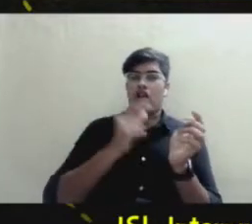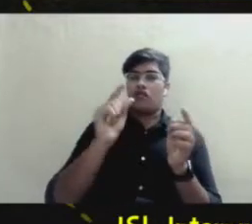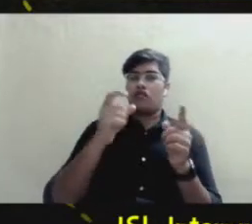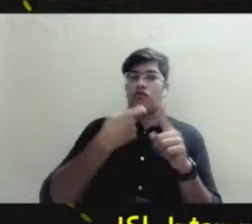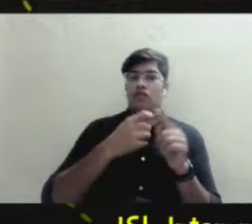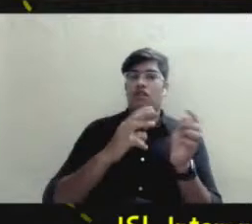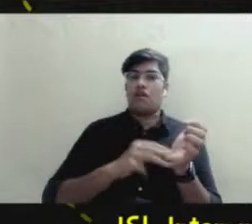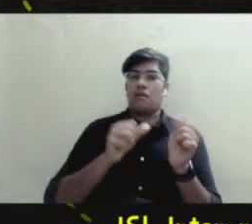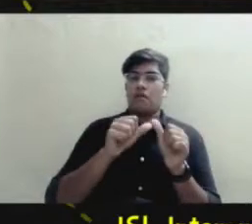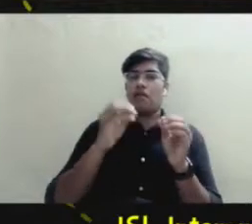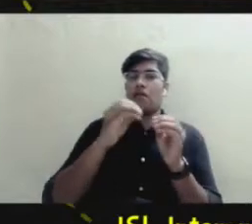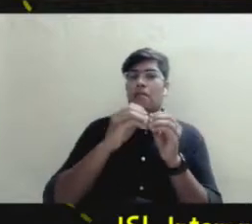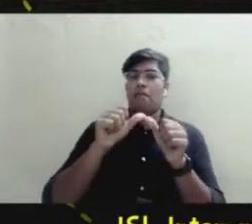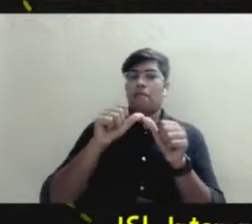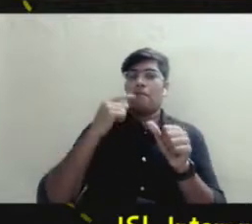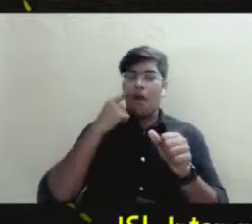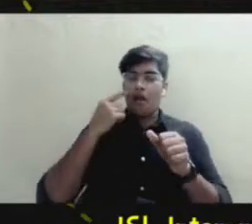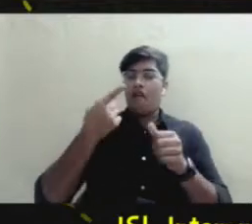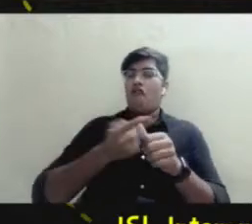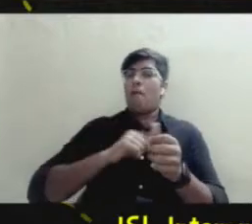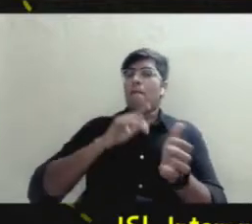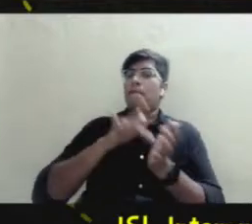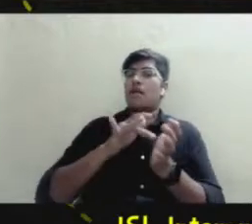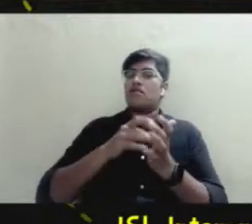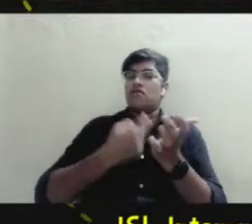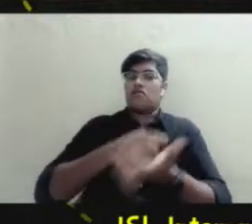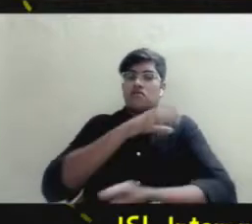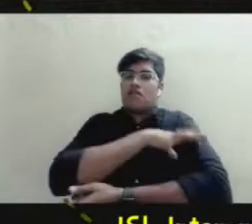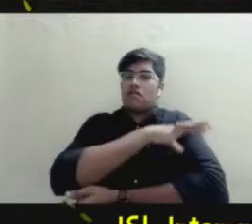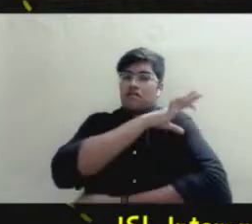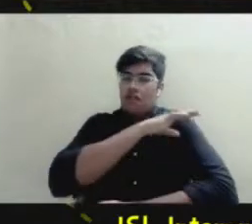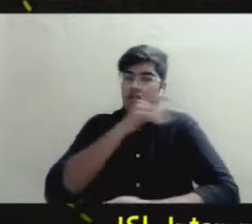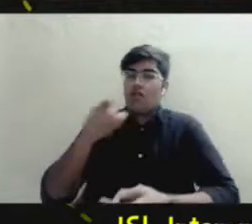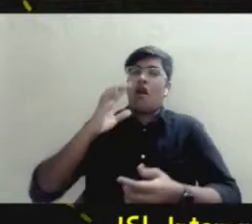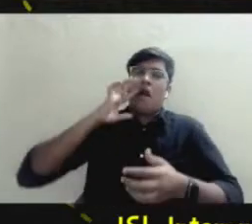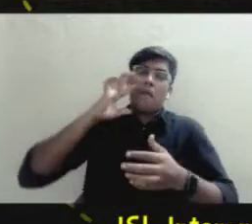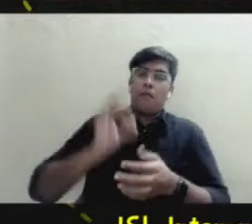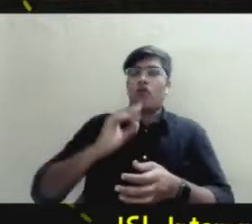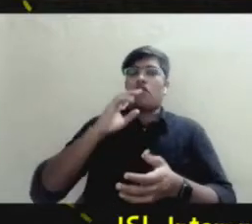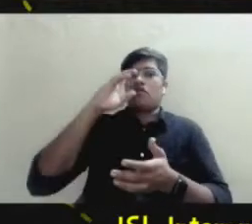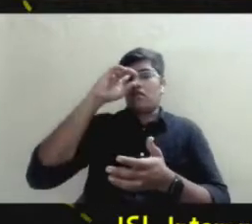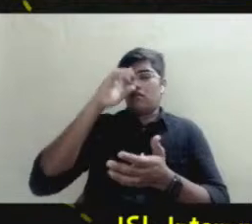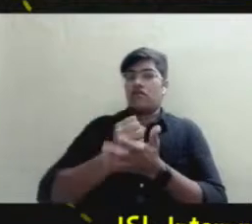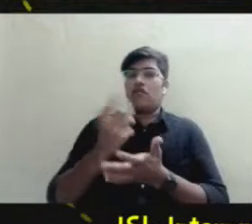and I really think that those were important decisions that were taken.